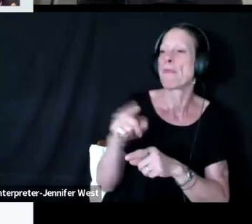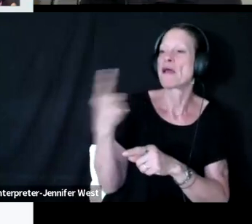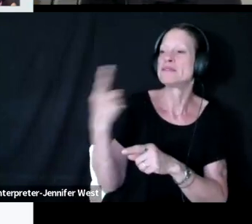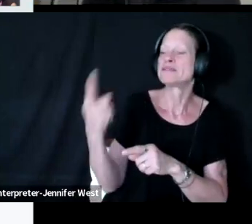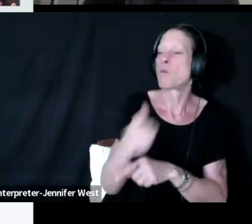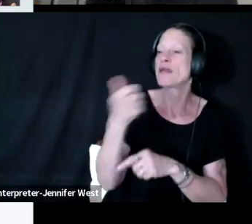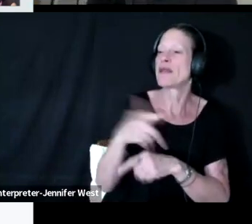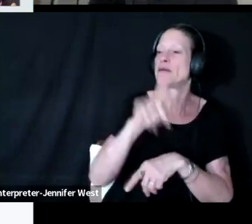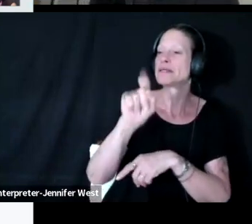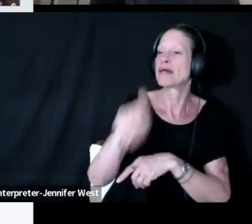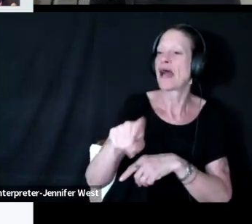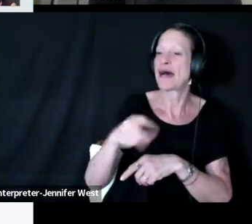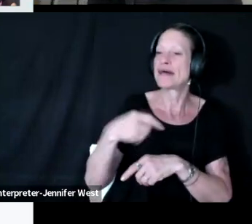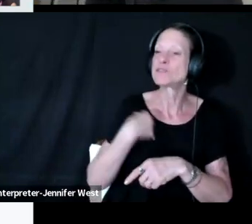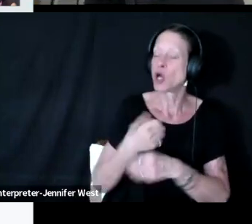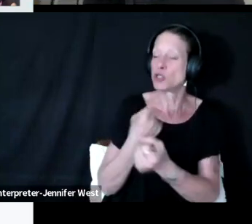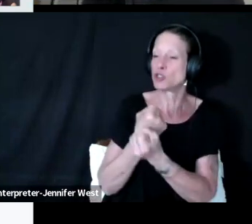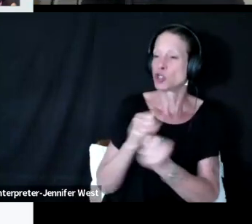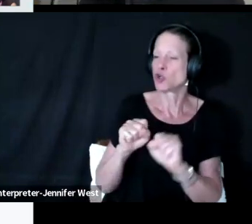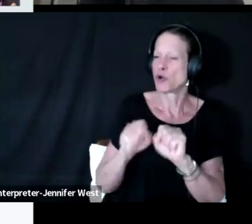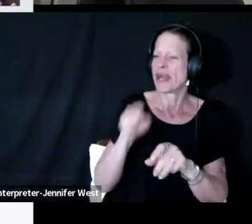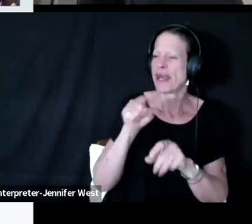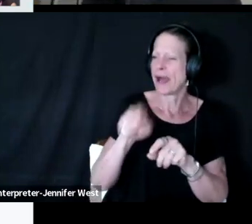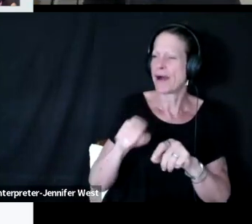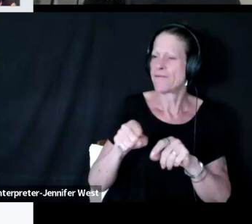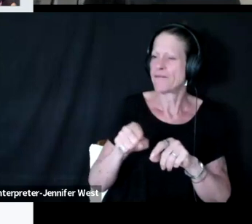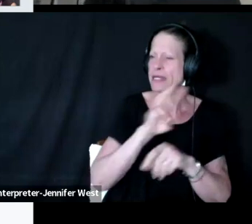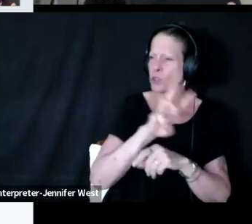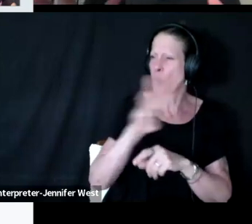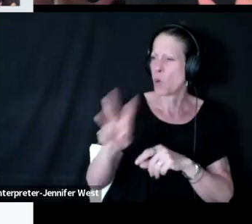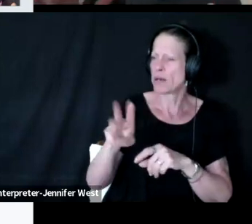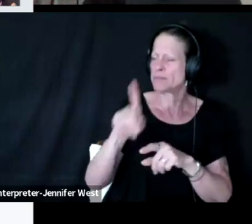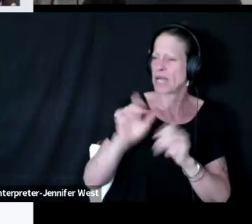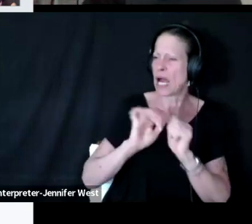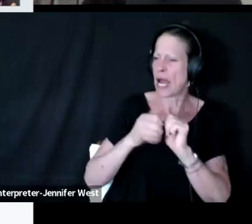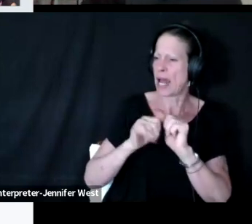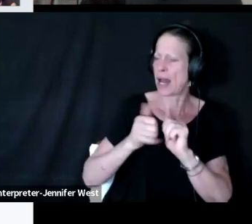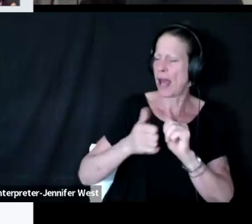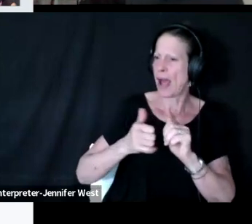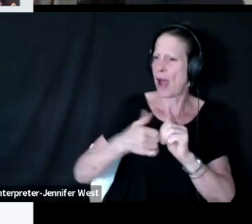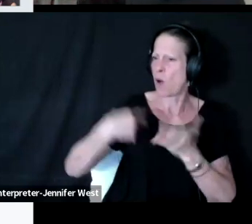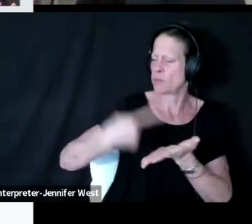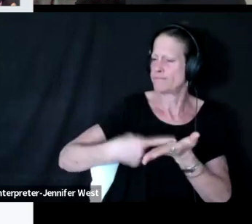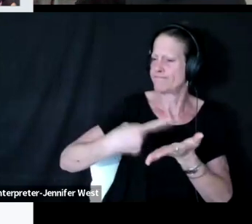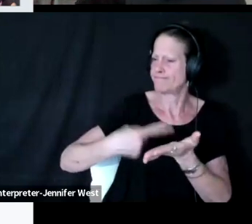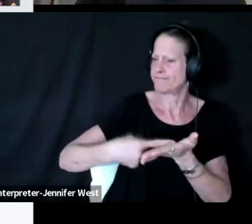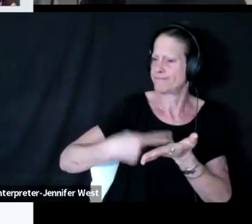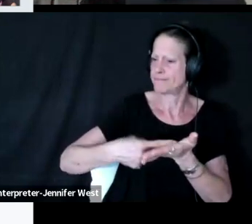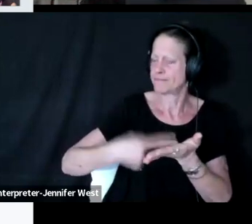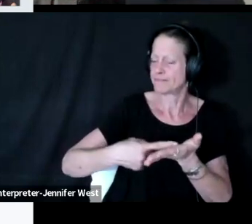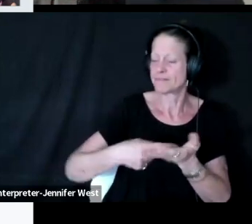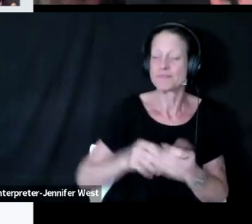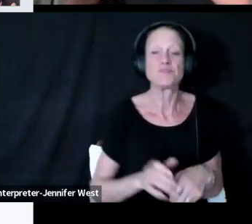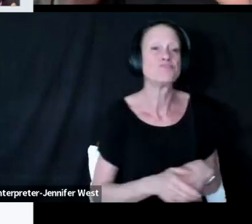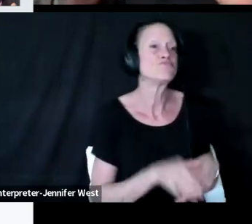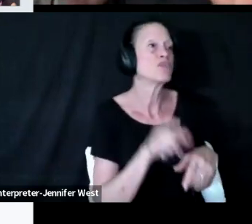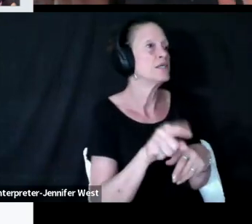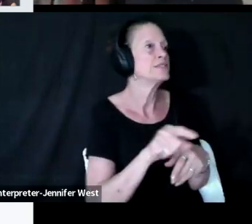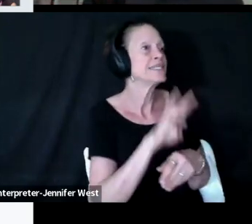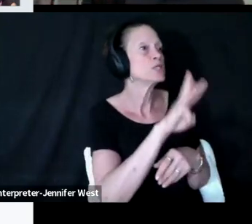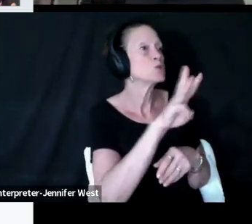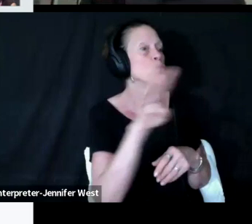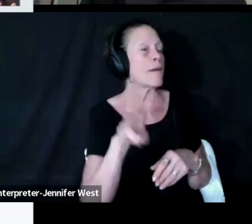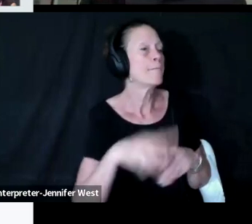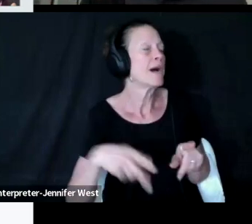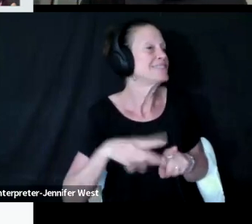the security, if we're talking about. So basically, this is again, a web-based application. It is